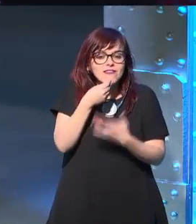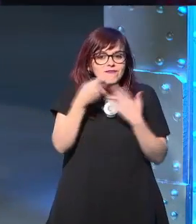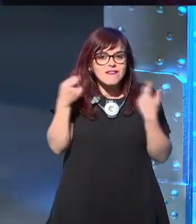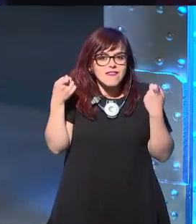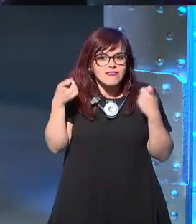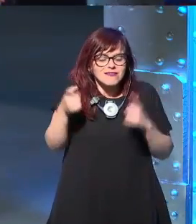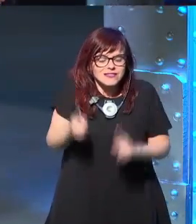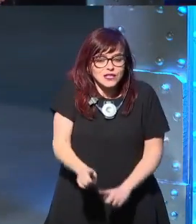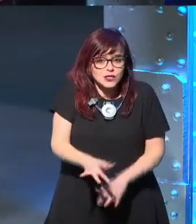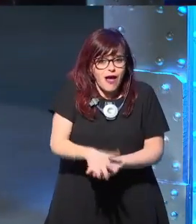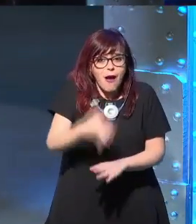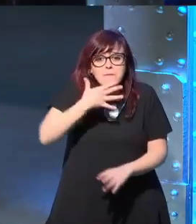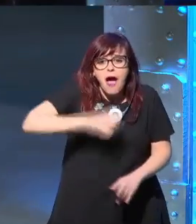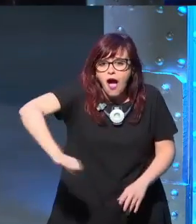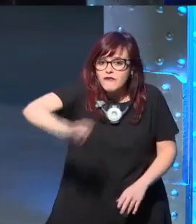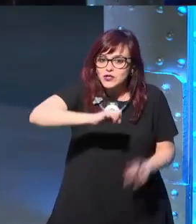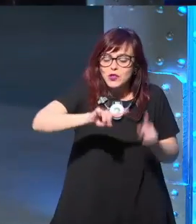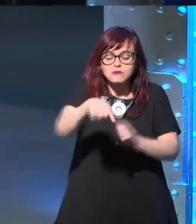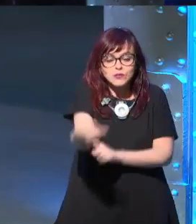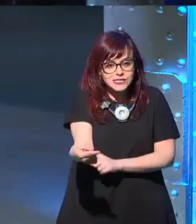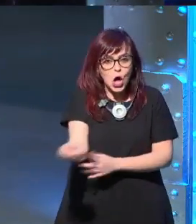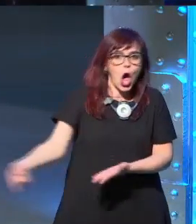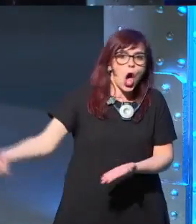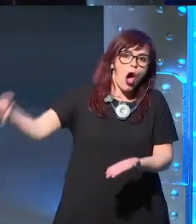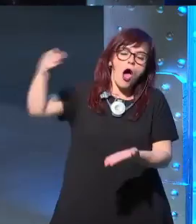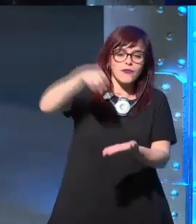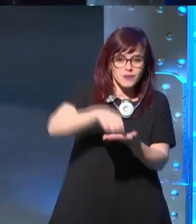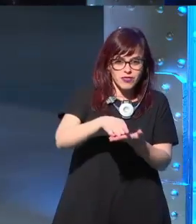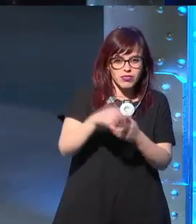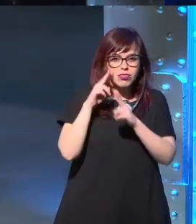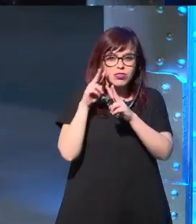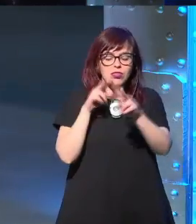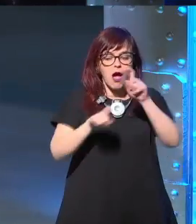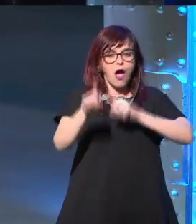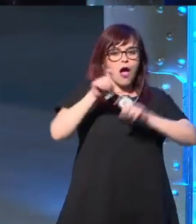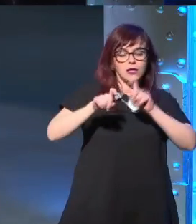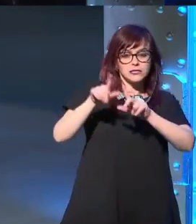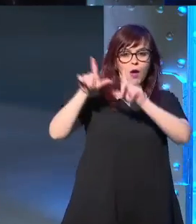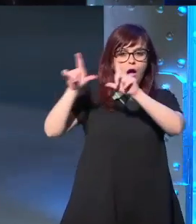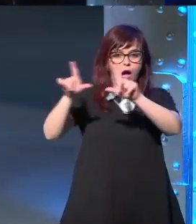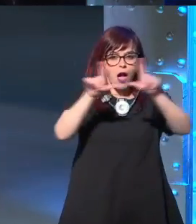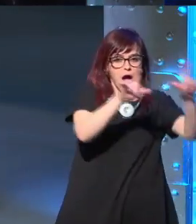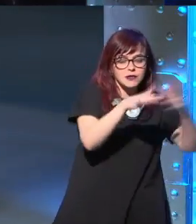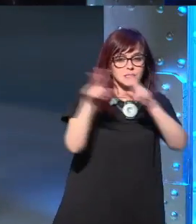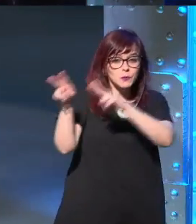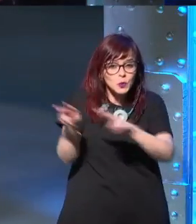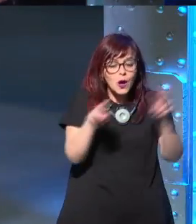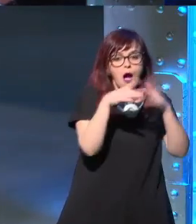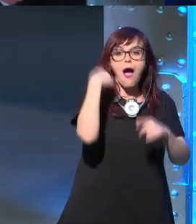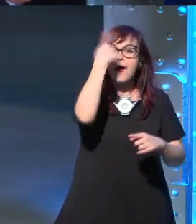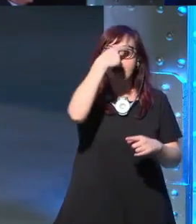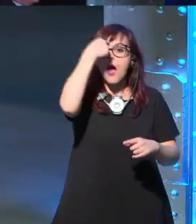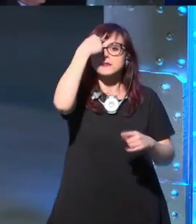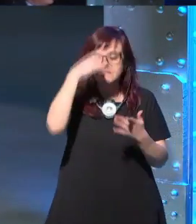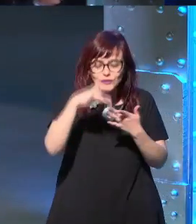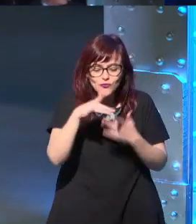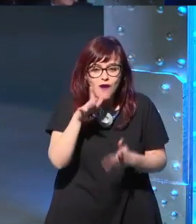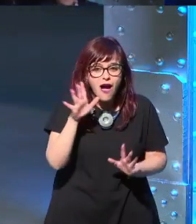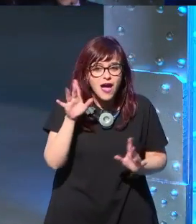face. And you go back and think for a second, where have I seen that face before? And you realize it's Leonardo doing a